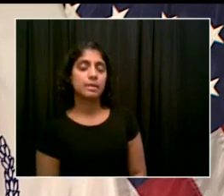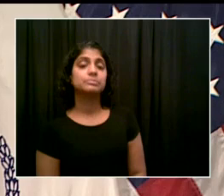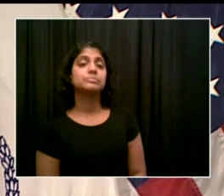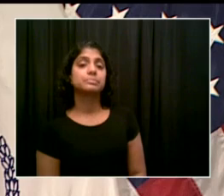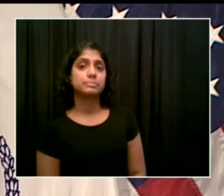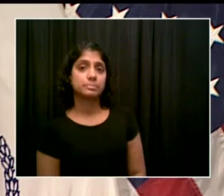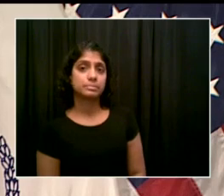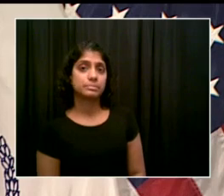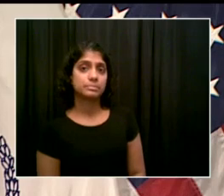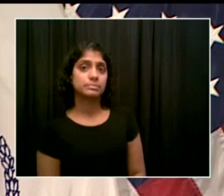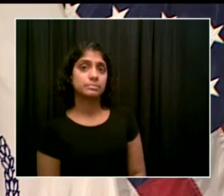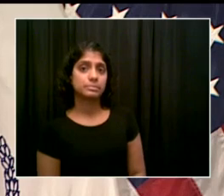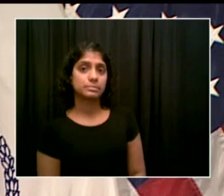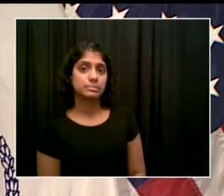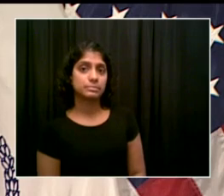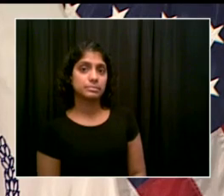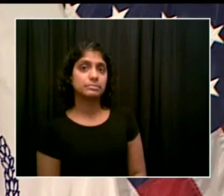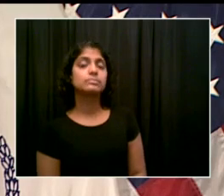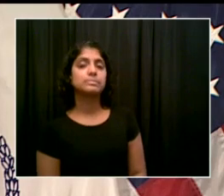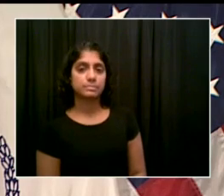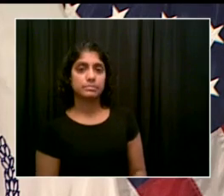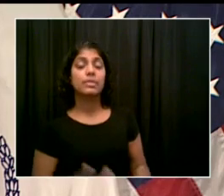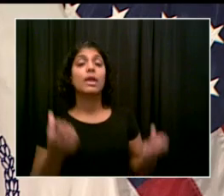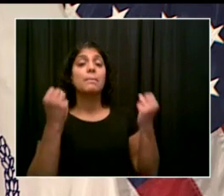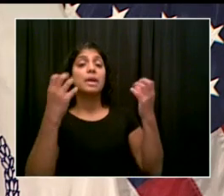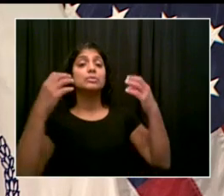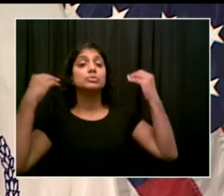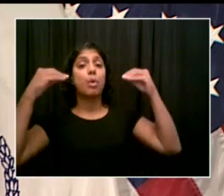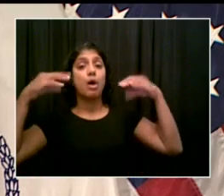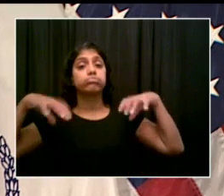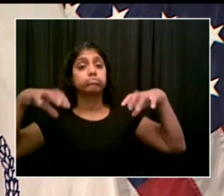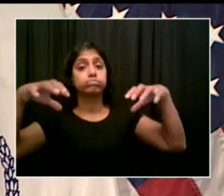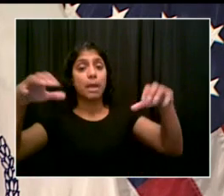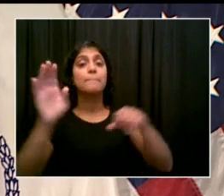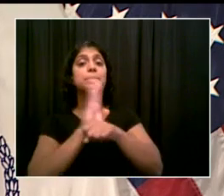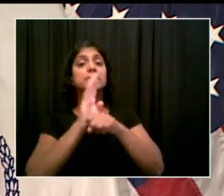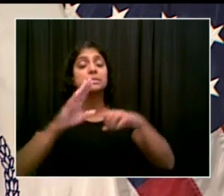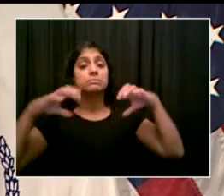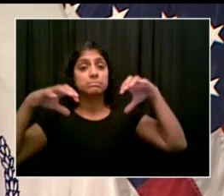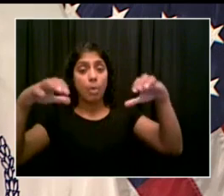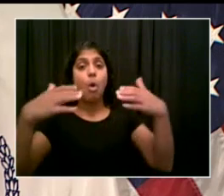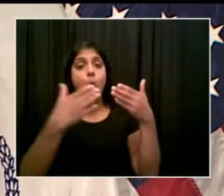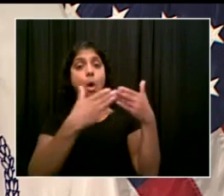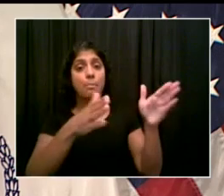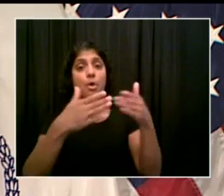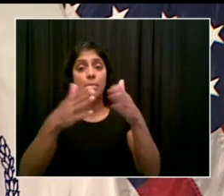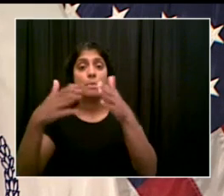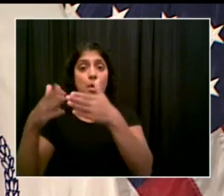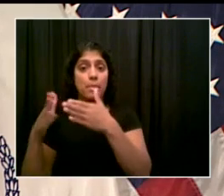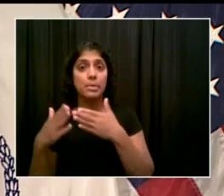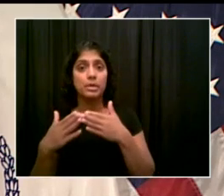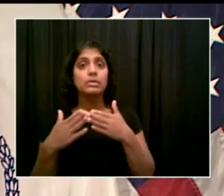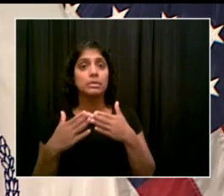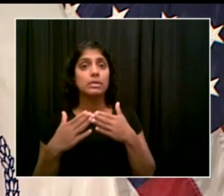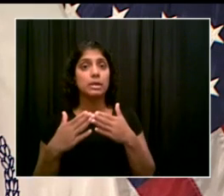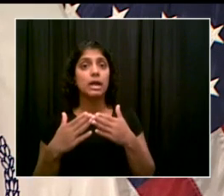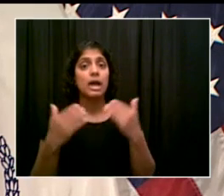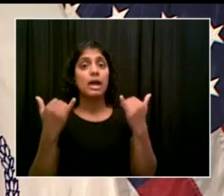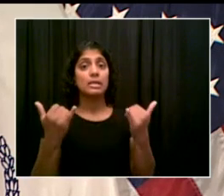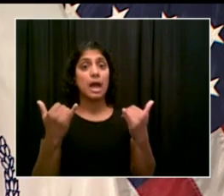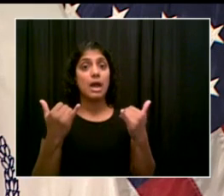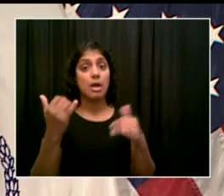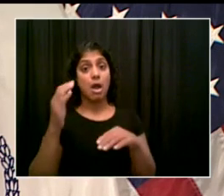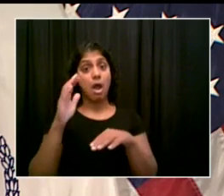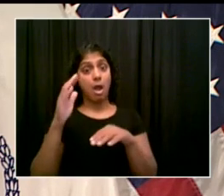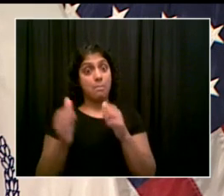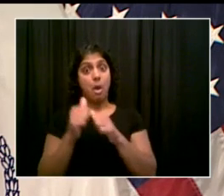your pandemic programs like outdoor dining or open storefronts because of the crowded sidewalks. They also say they're struggling because the vendors set